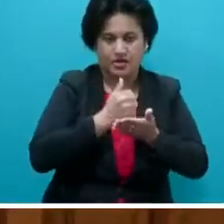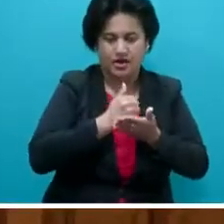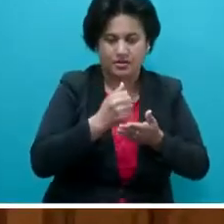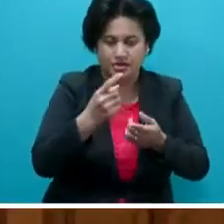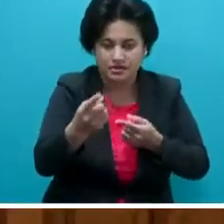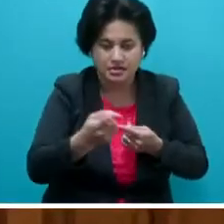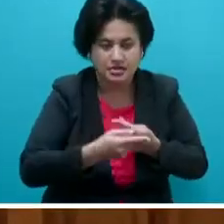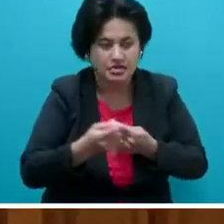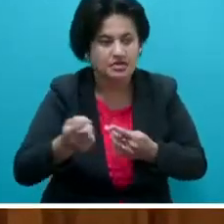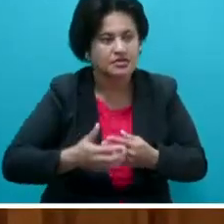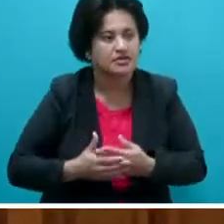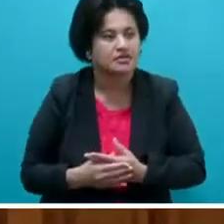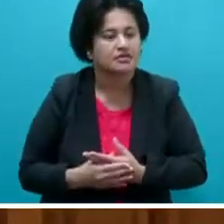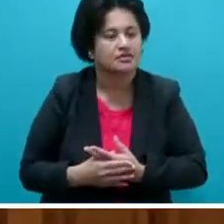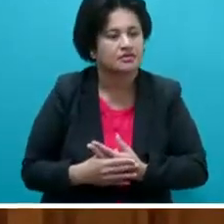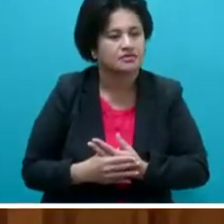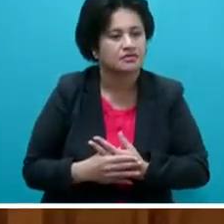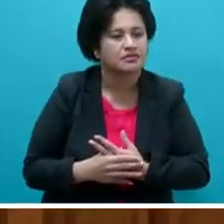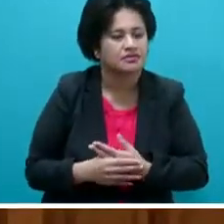And that,